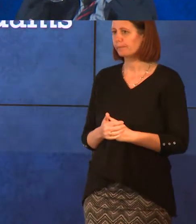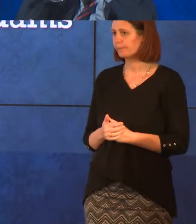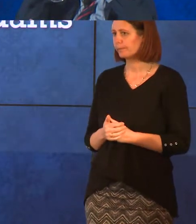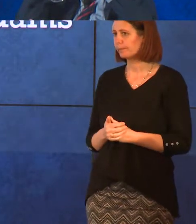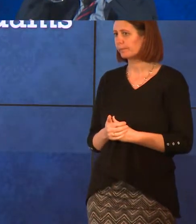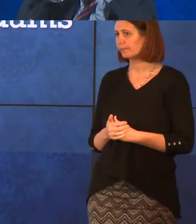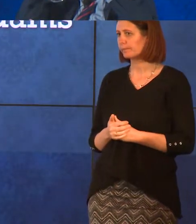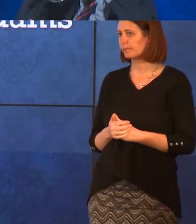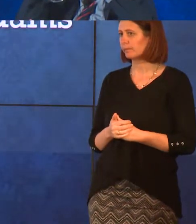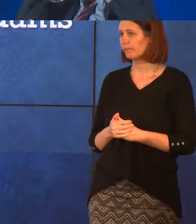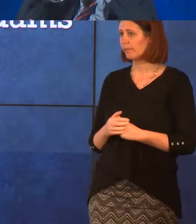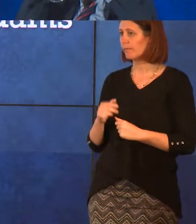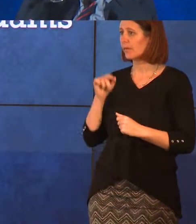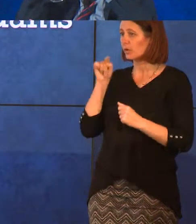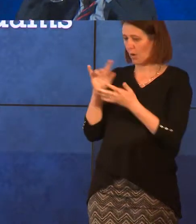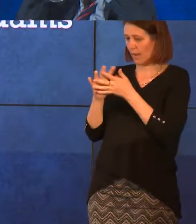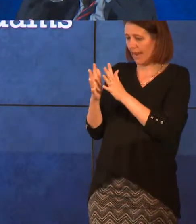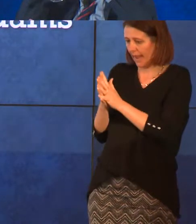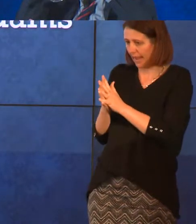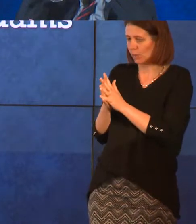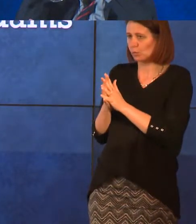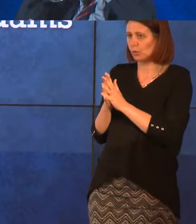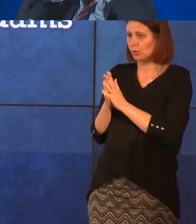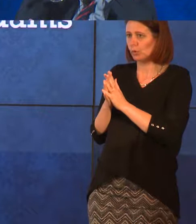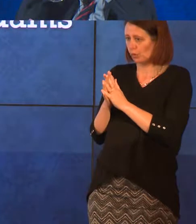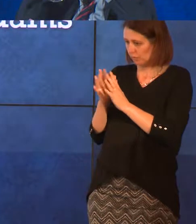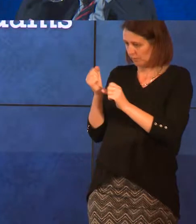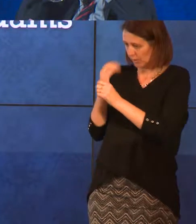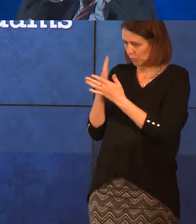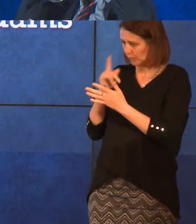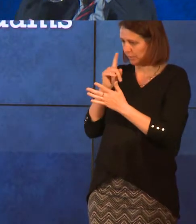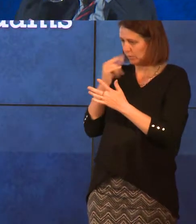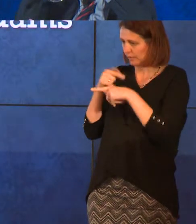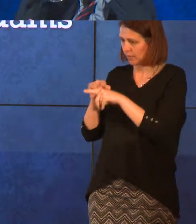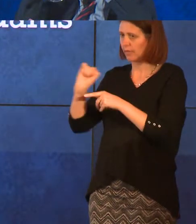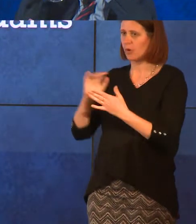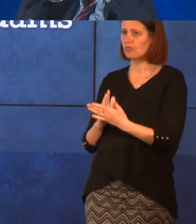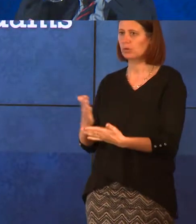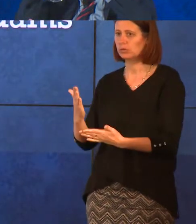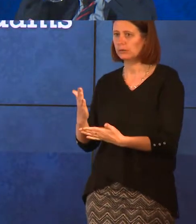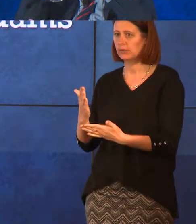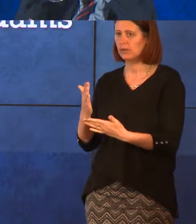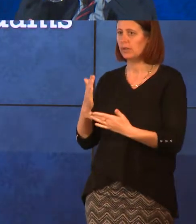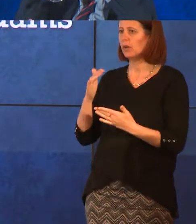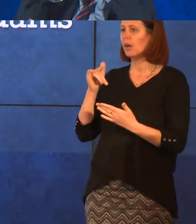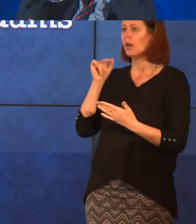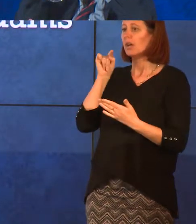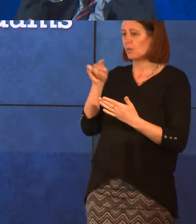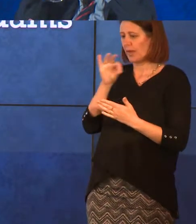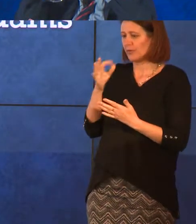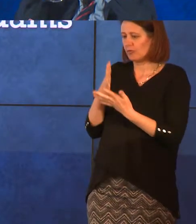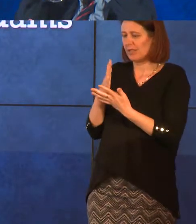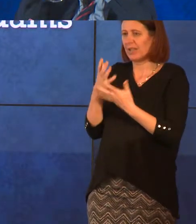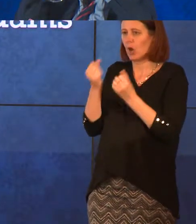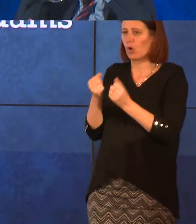But in terms of, I guess, how to actually uphold people's rights, we haven't had a lot of test cases